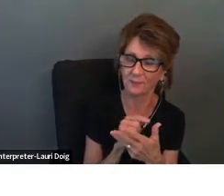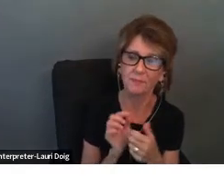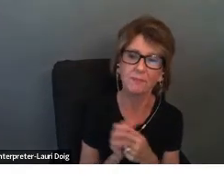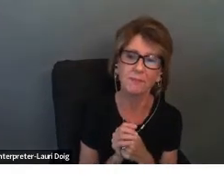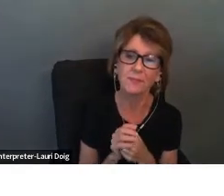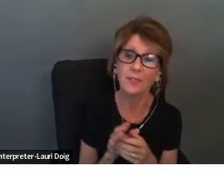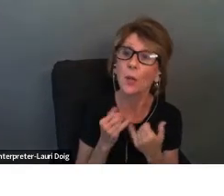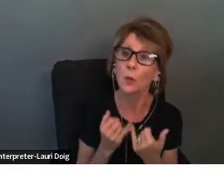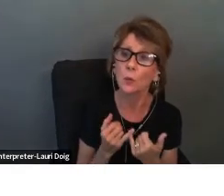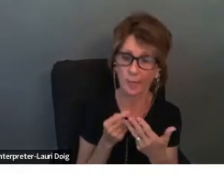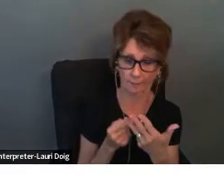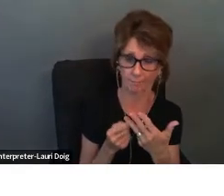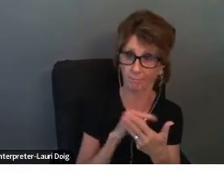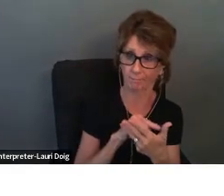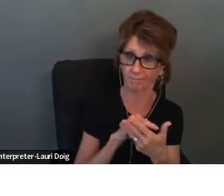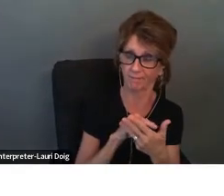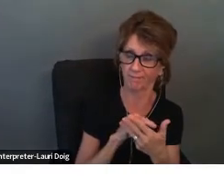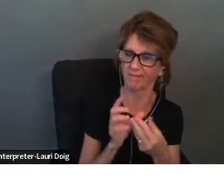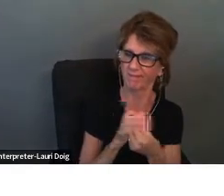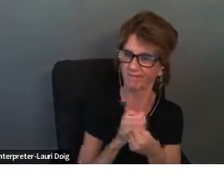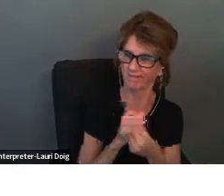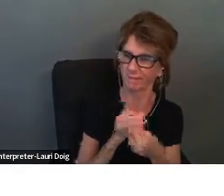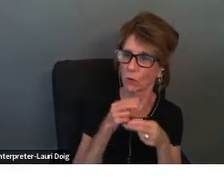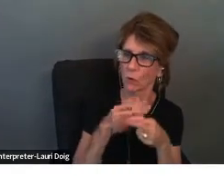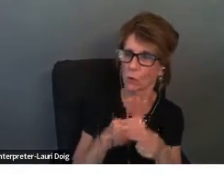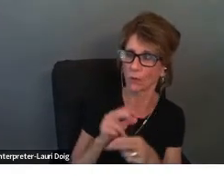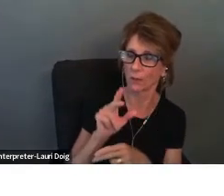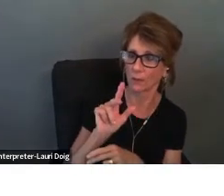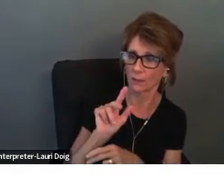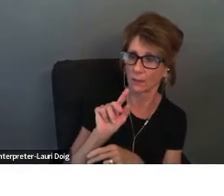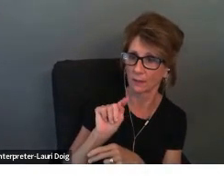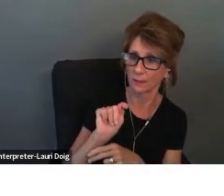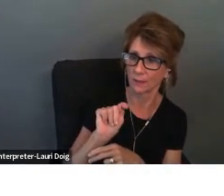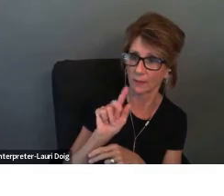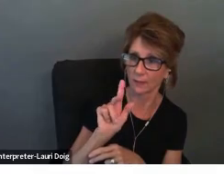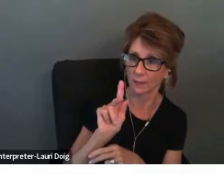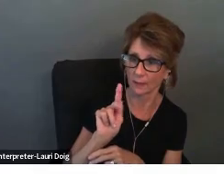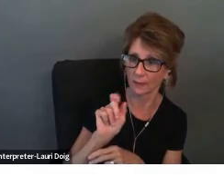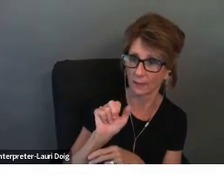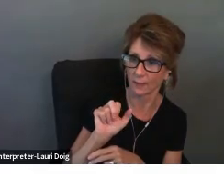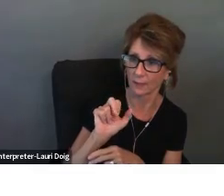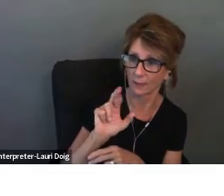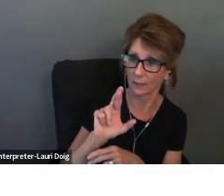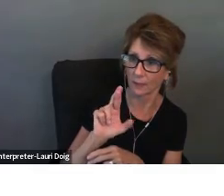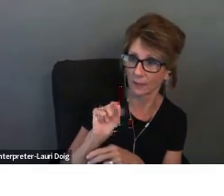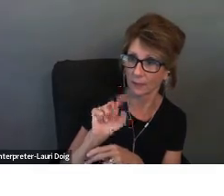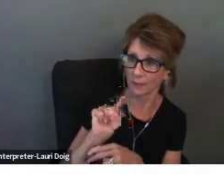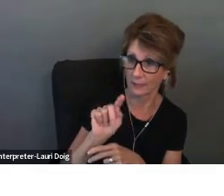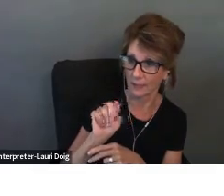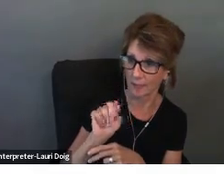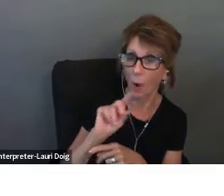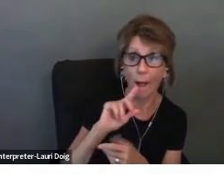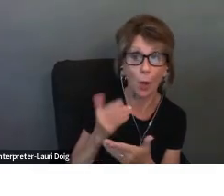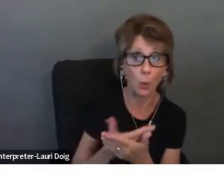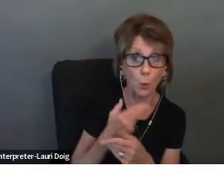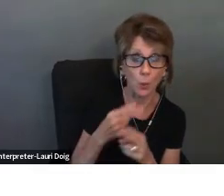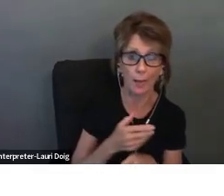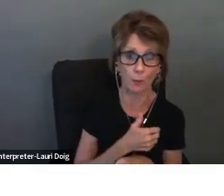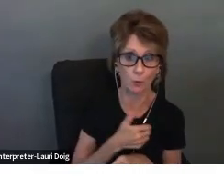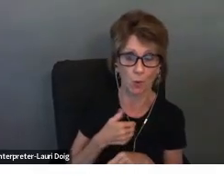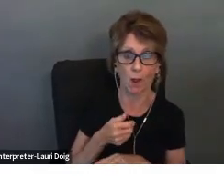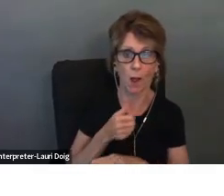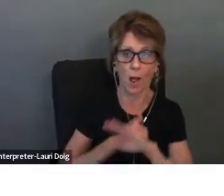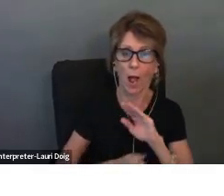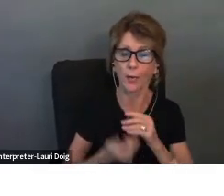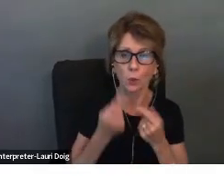Today, this area of Toronto, also known as Toronto, is covered by Treaty 13 between the Mississaugas of the